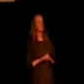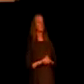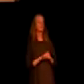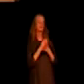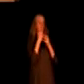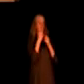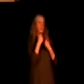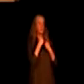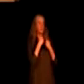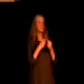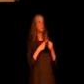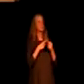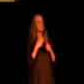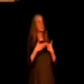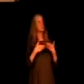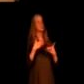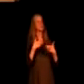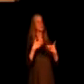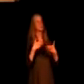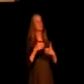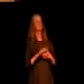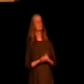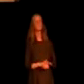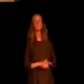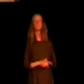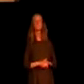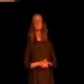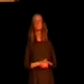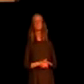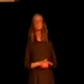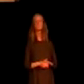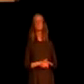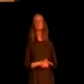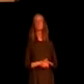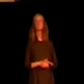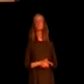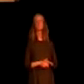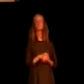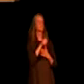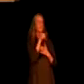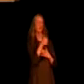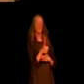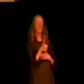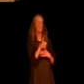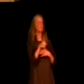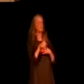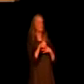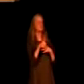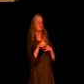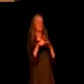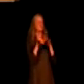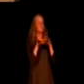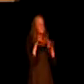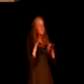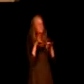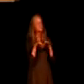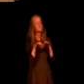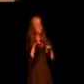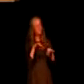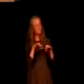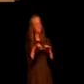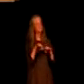valuable first step. I won't crawl through the details, but what that